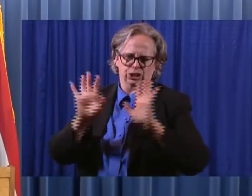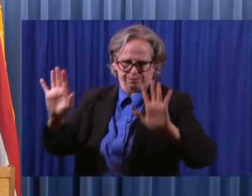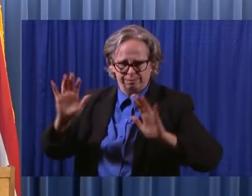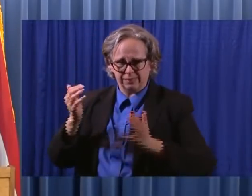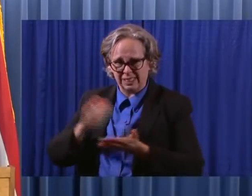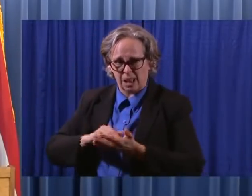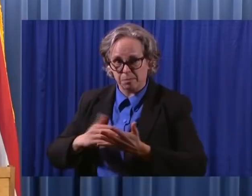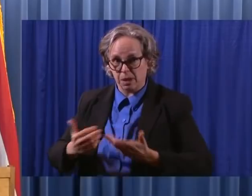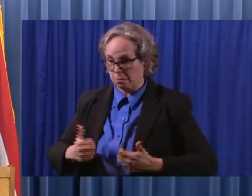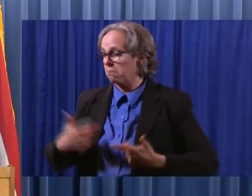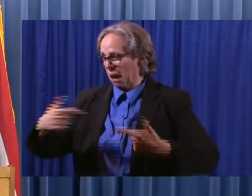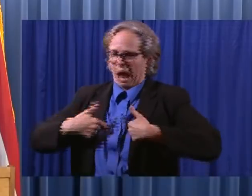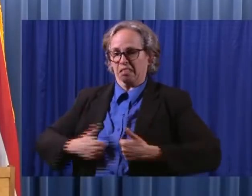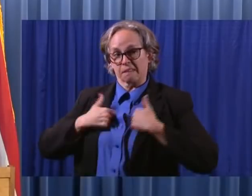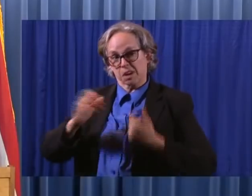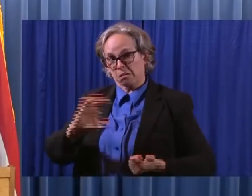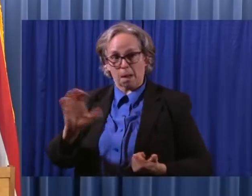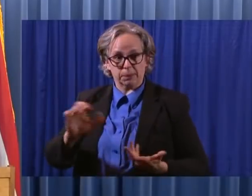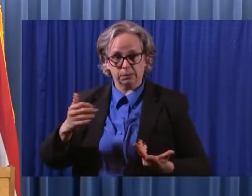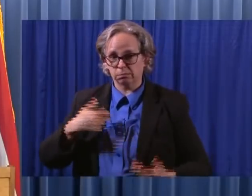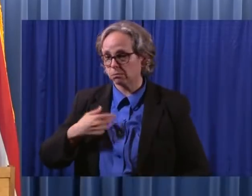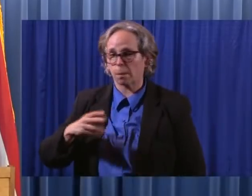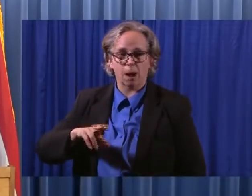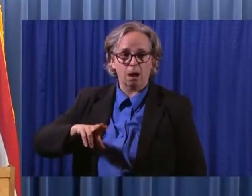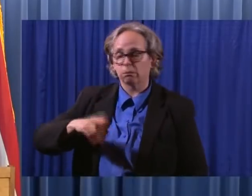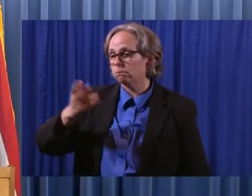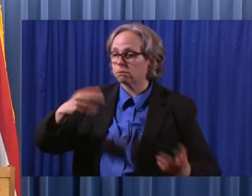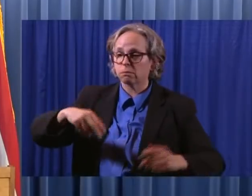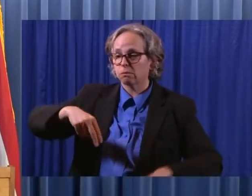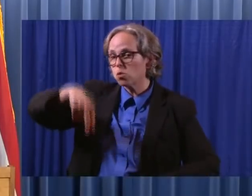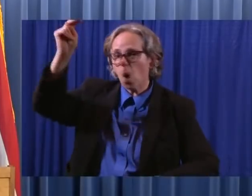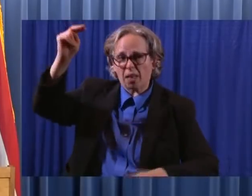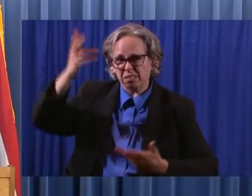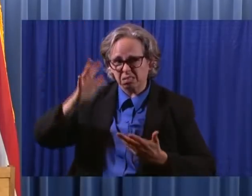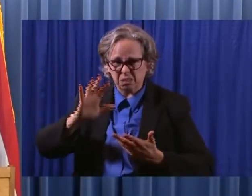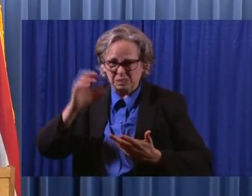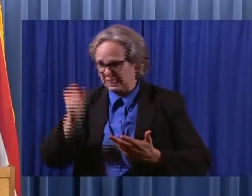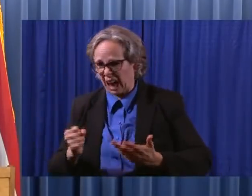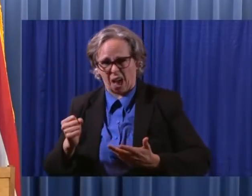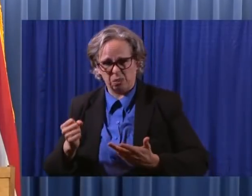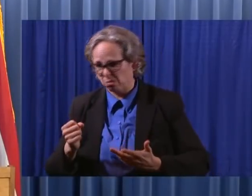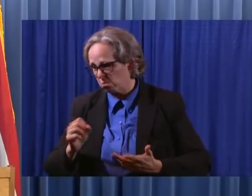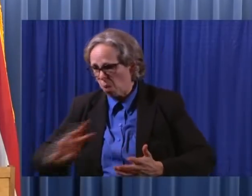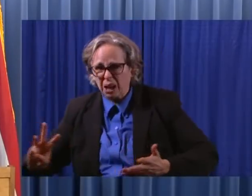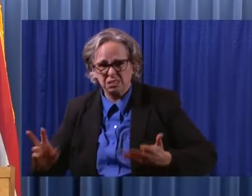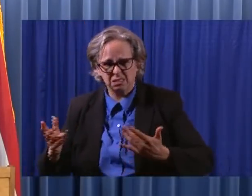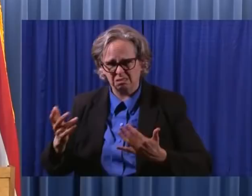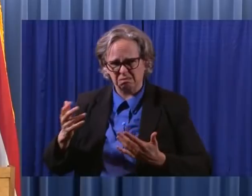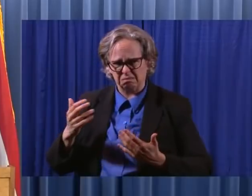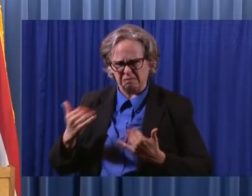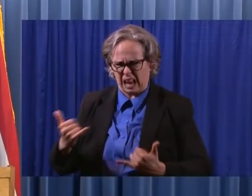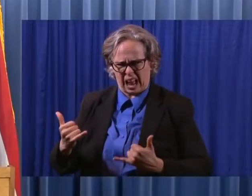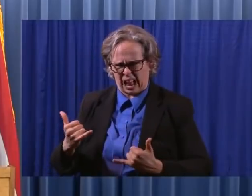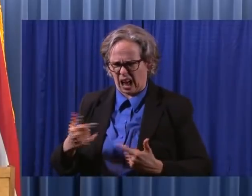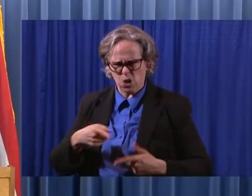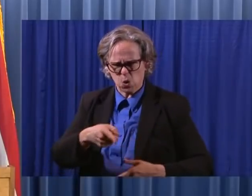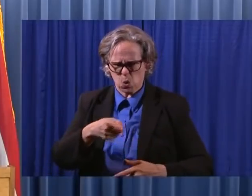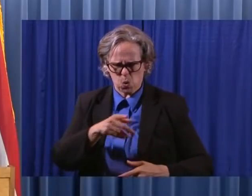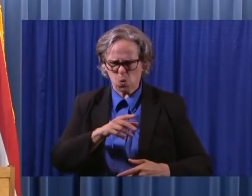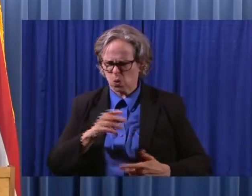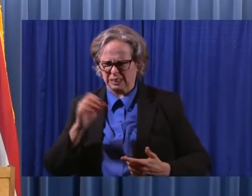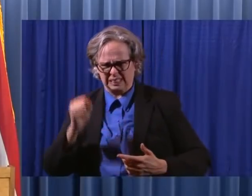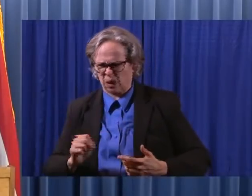or if I live in Toledo, or if I live in some other area of the state, we focus today on Cincinnati. Your data, of course, is from